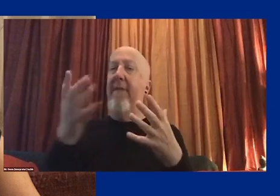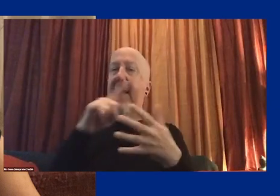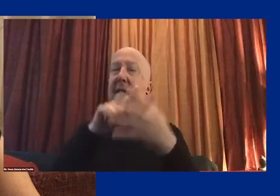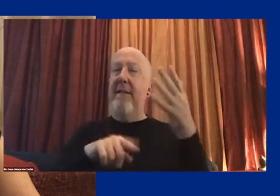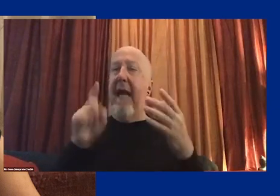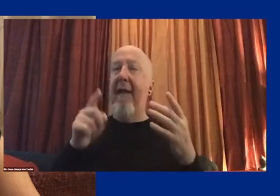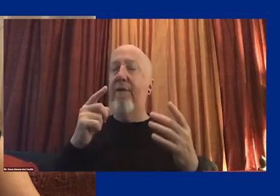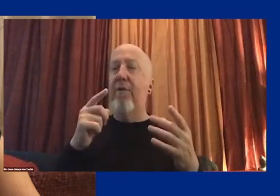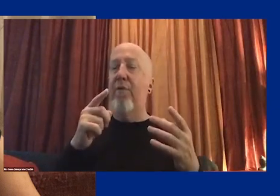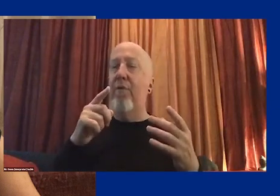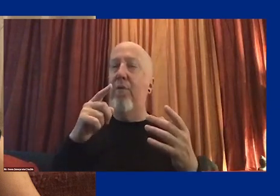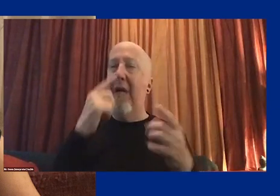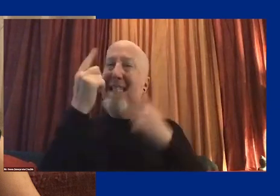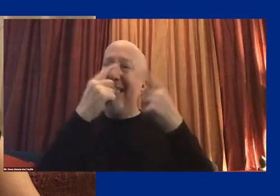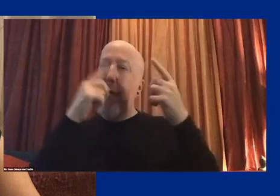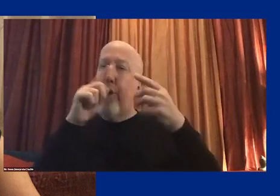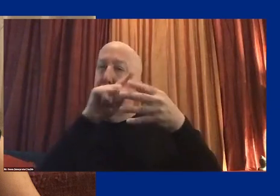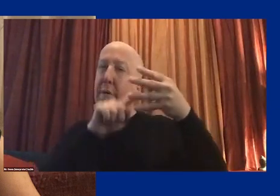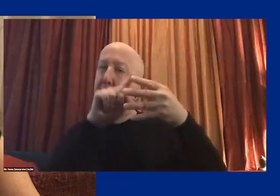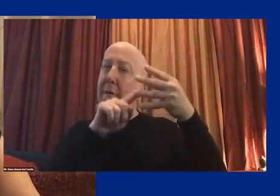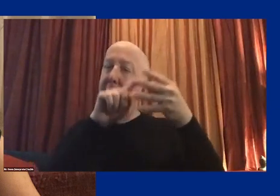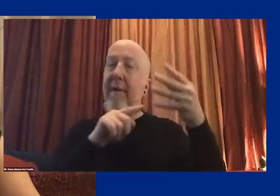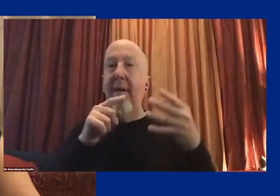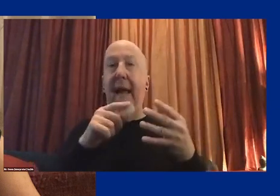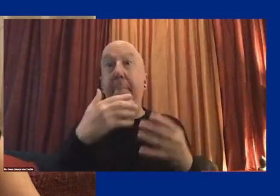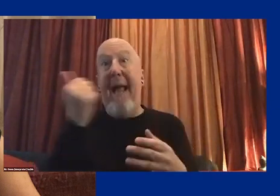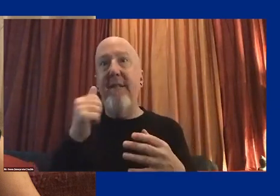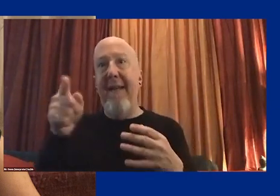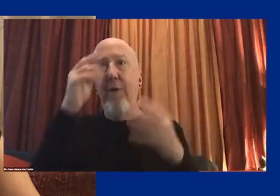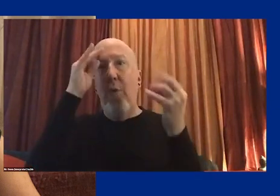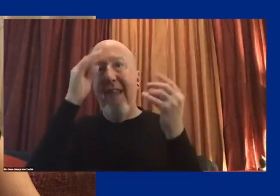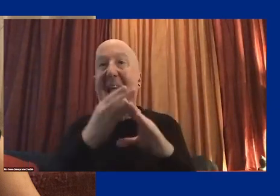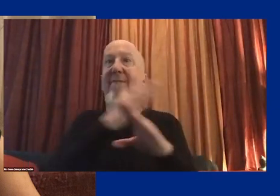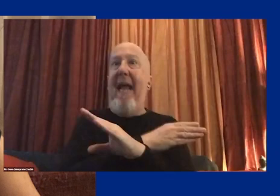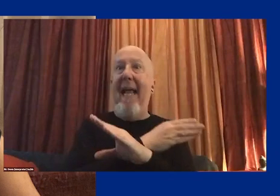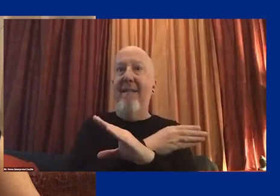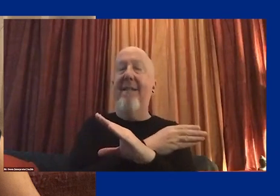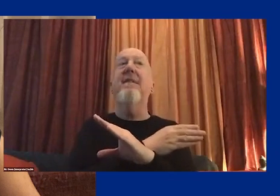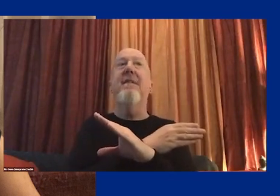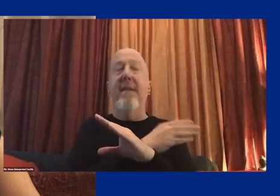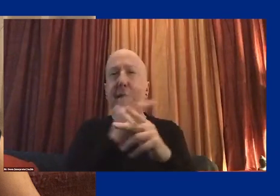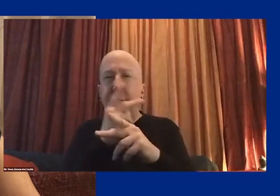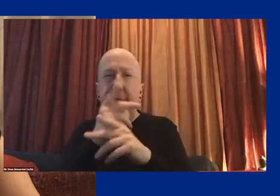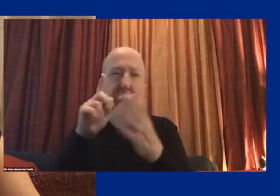suggest considering all of those carefully, ideally in advance, so that you're not trying to figure that out when the emergency happens.